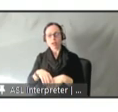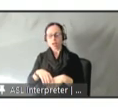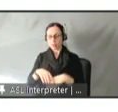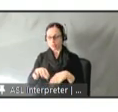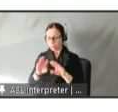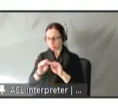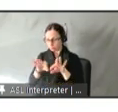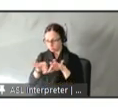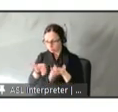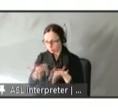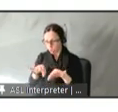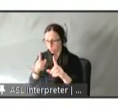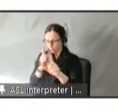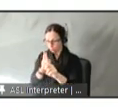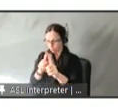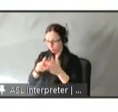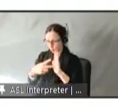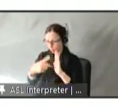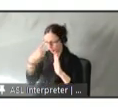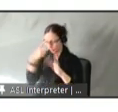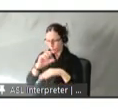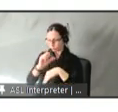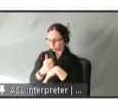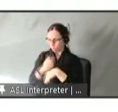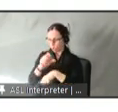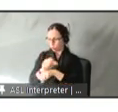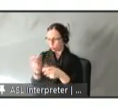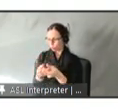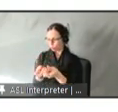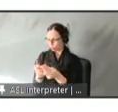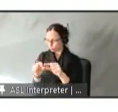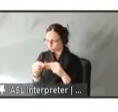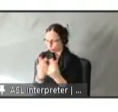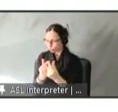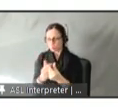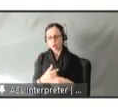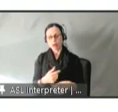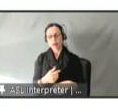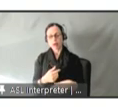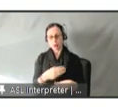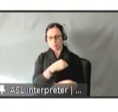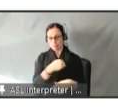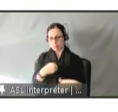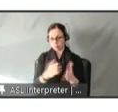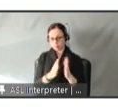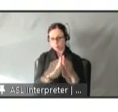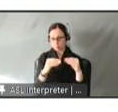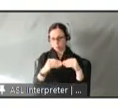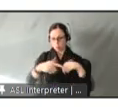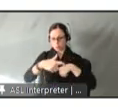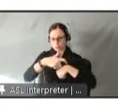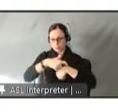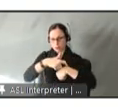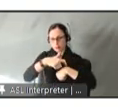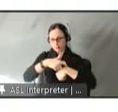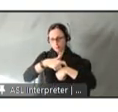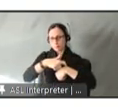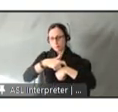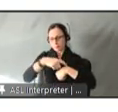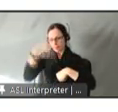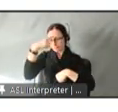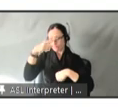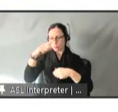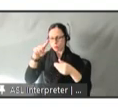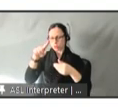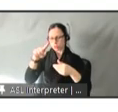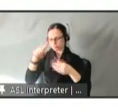and procedures for forming a work group, and four members requested more time to review the materials and draft the work group